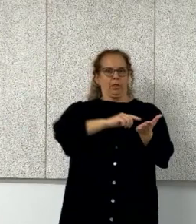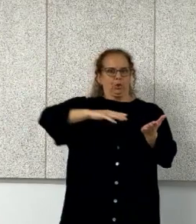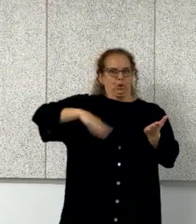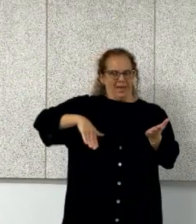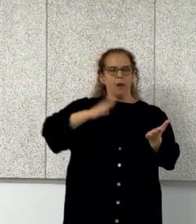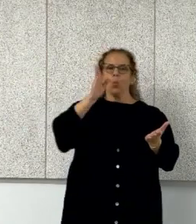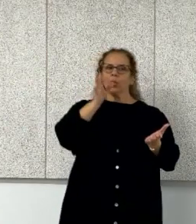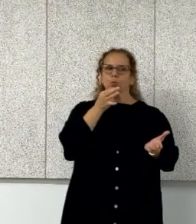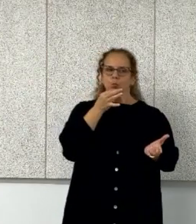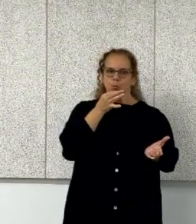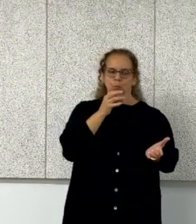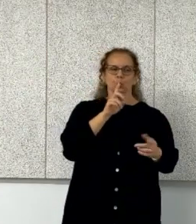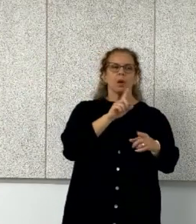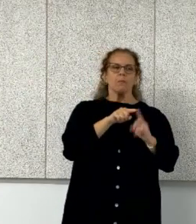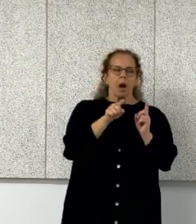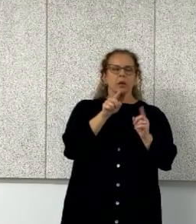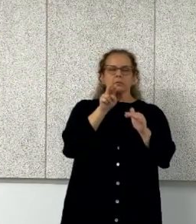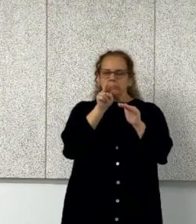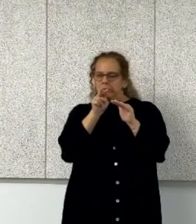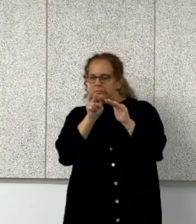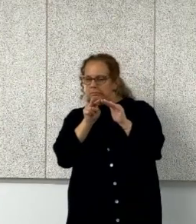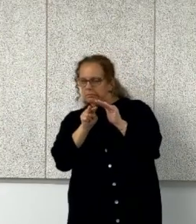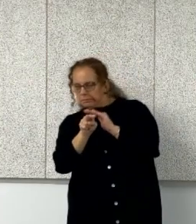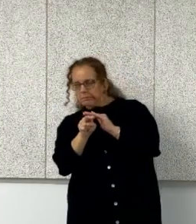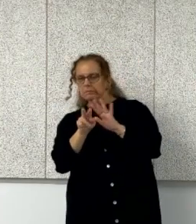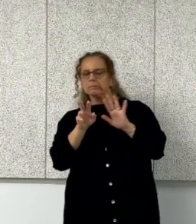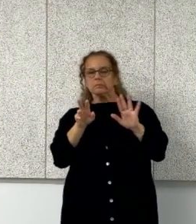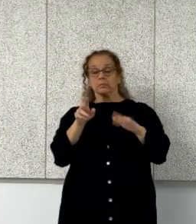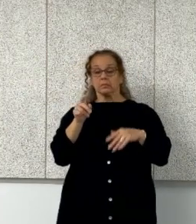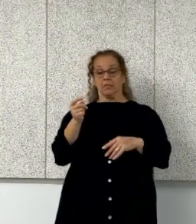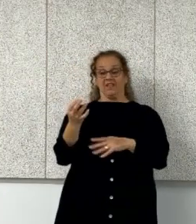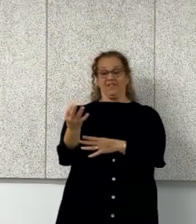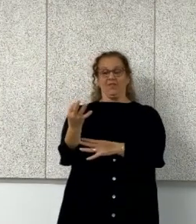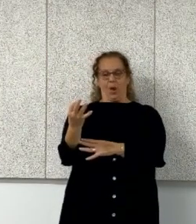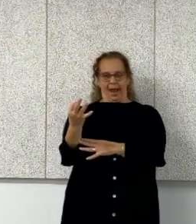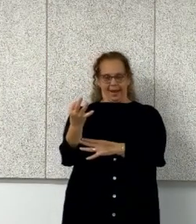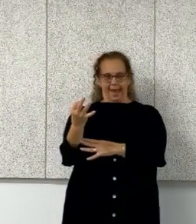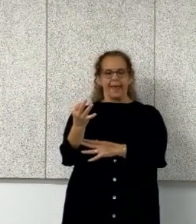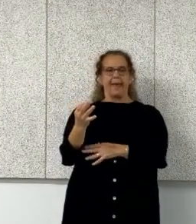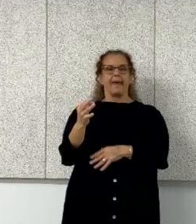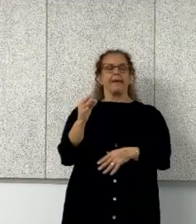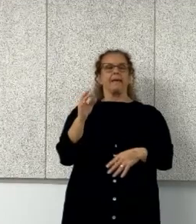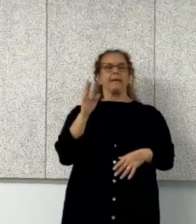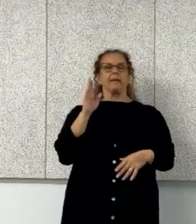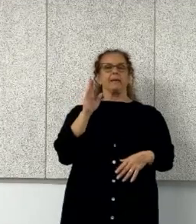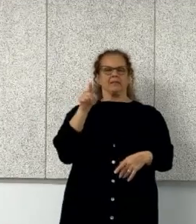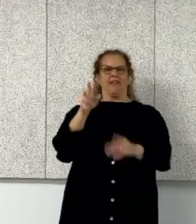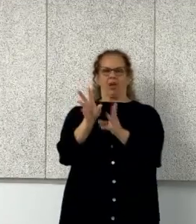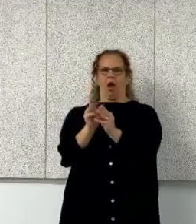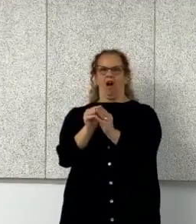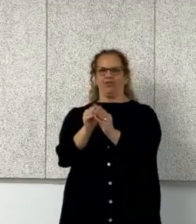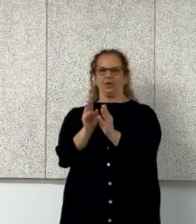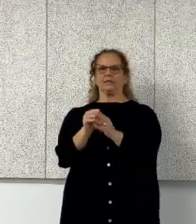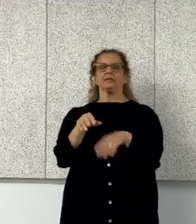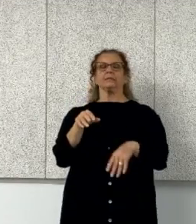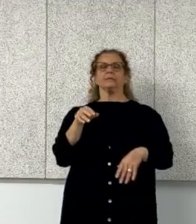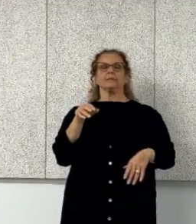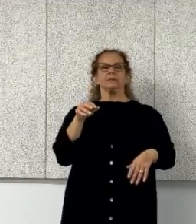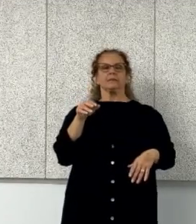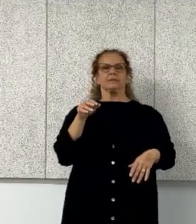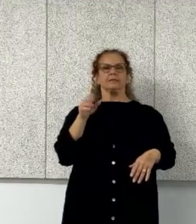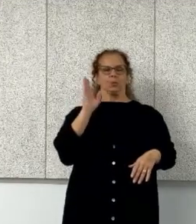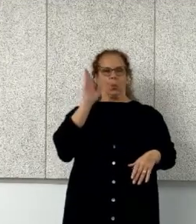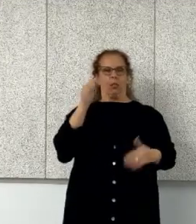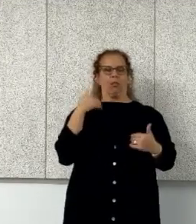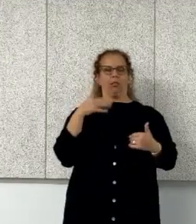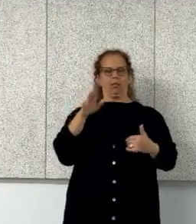soon, but it's a sneak preview of a talk that I'm giving on Friday at Capacity Interactive's bootcamp conference with the Advisory Board for the Arts. With